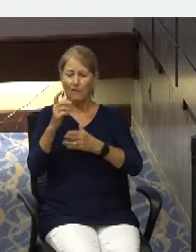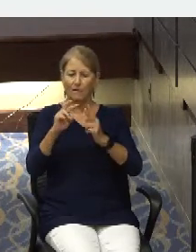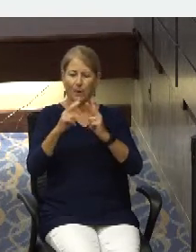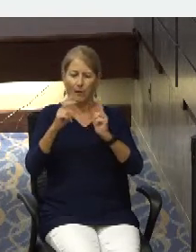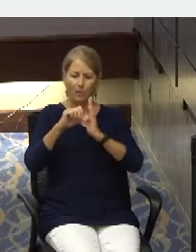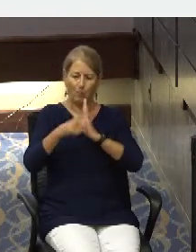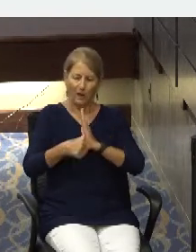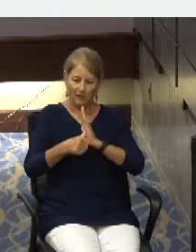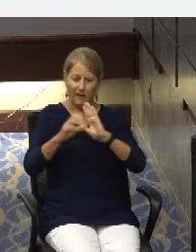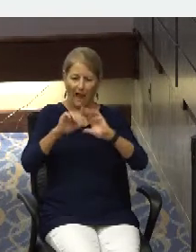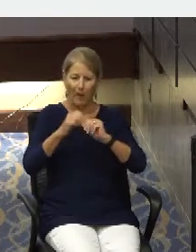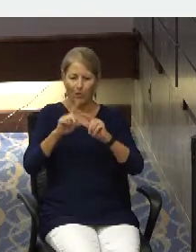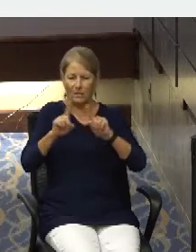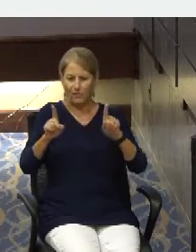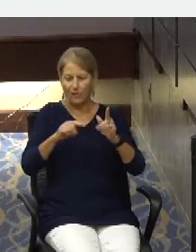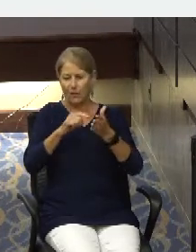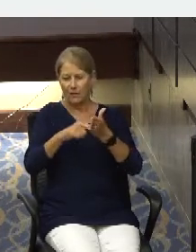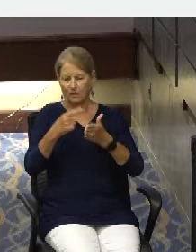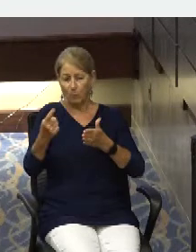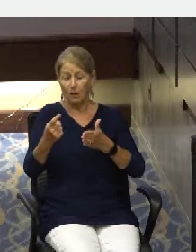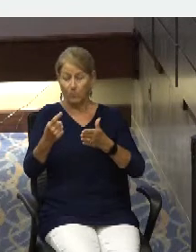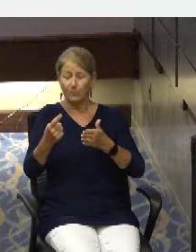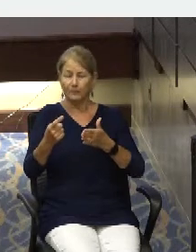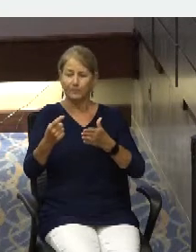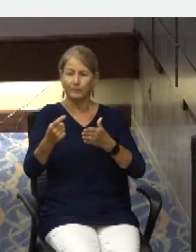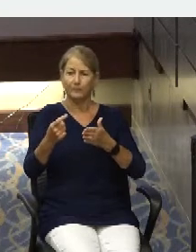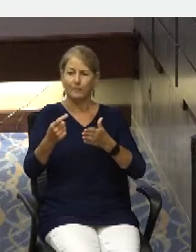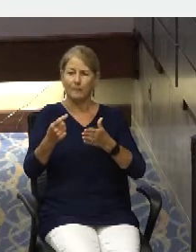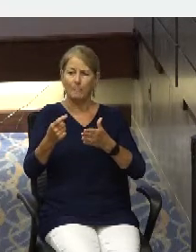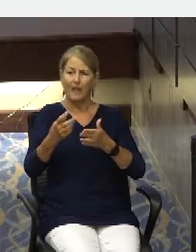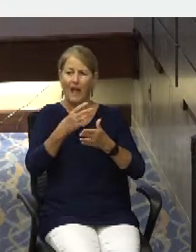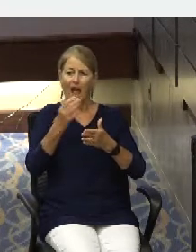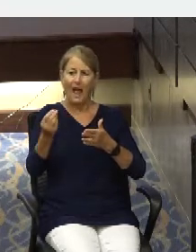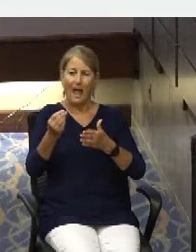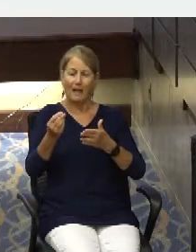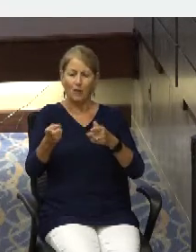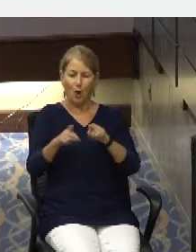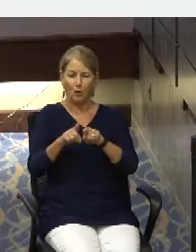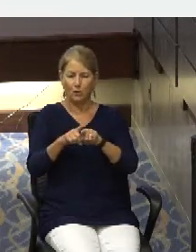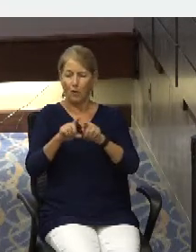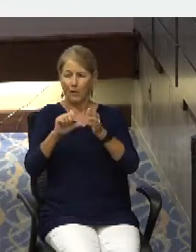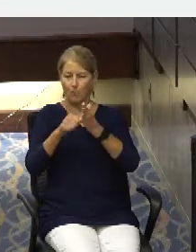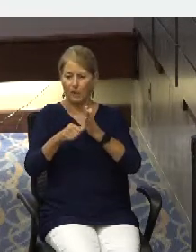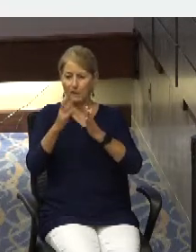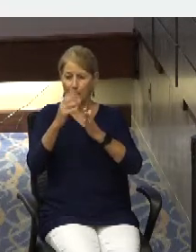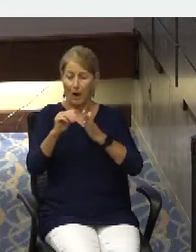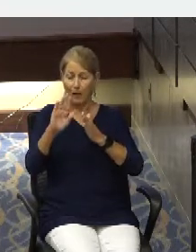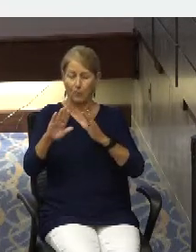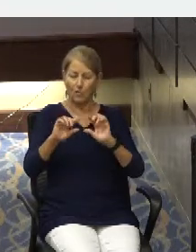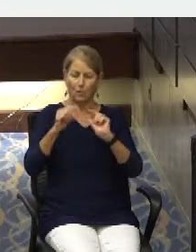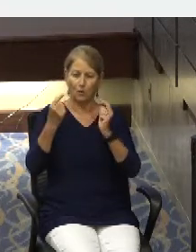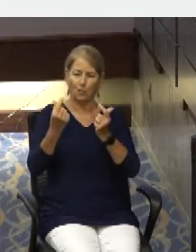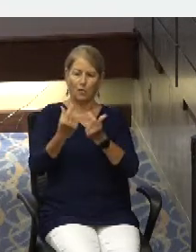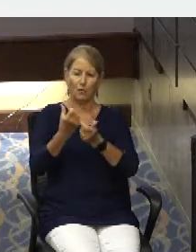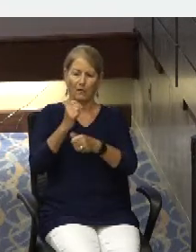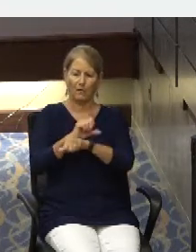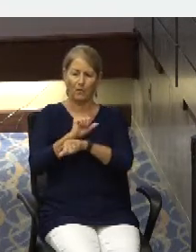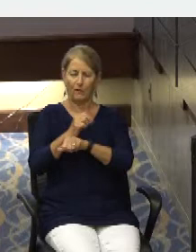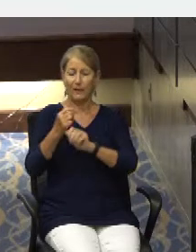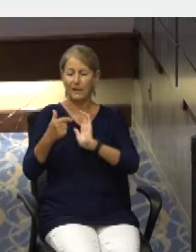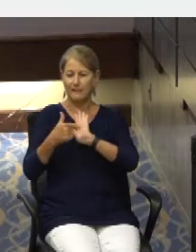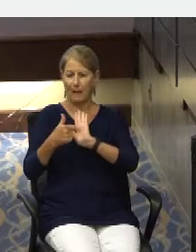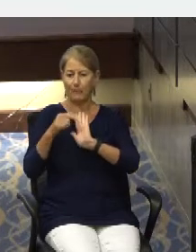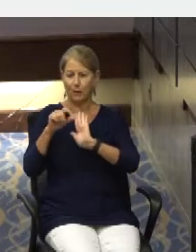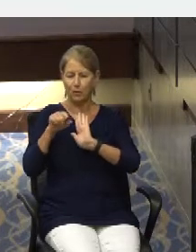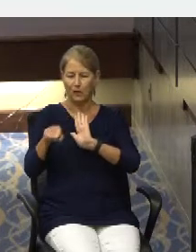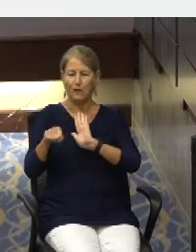else that we had seen. And also impressed by her body of work, so the examples that she showed us, and